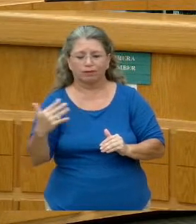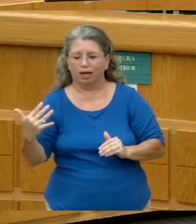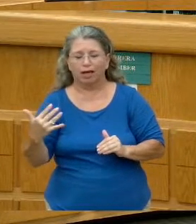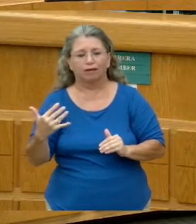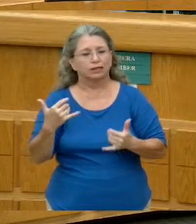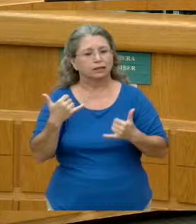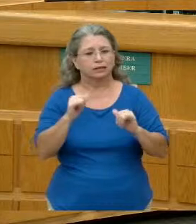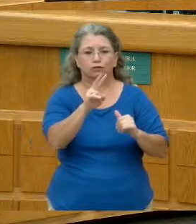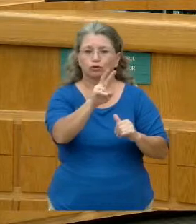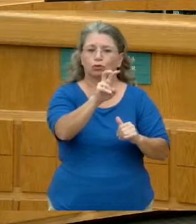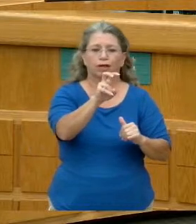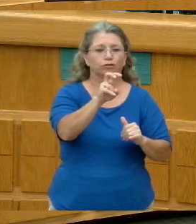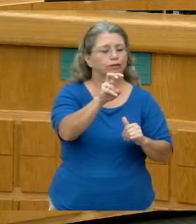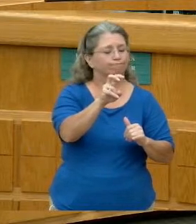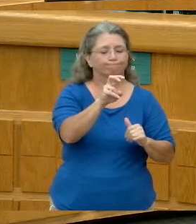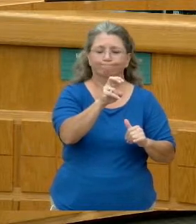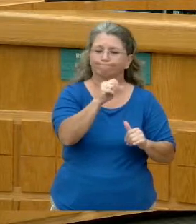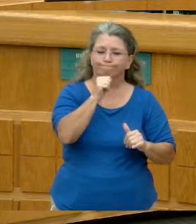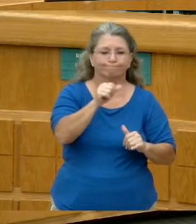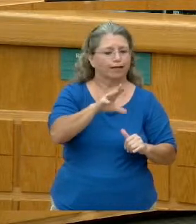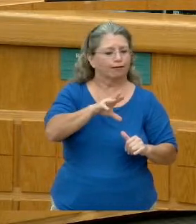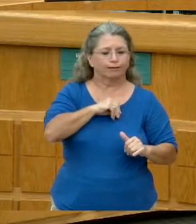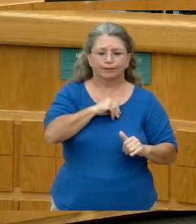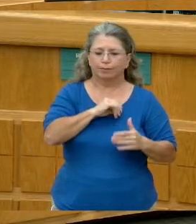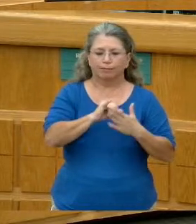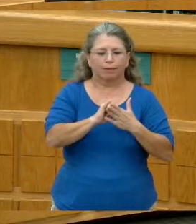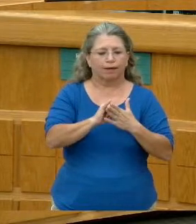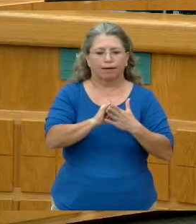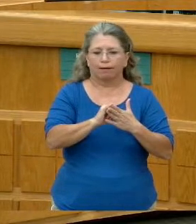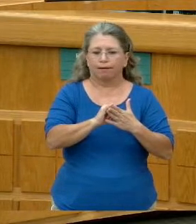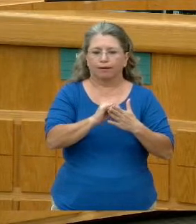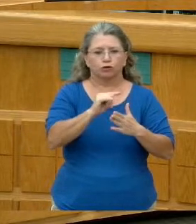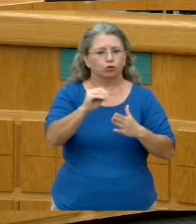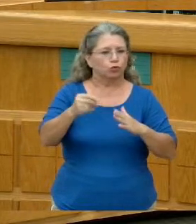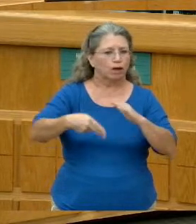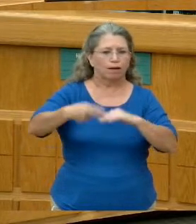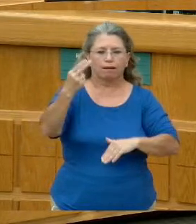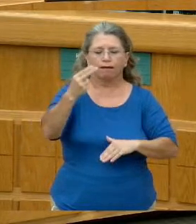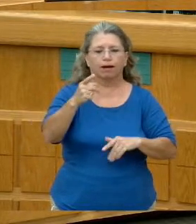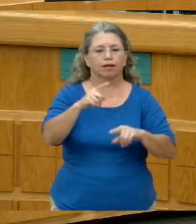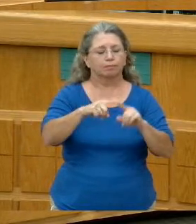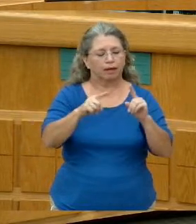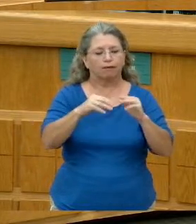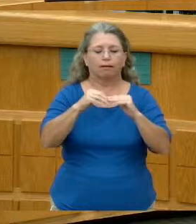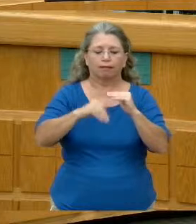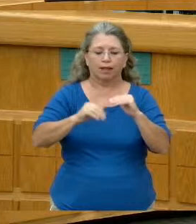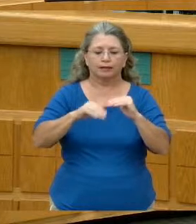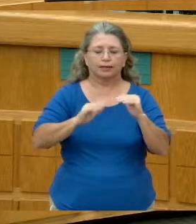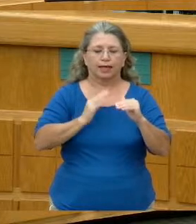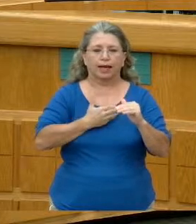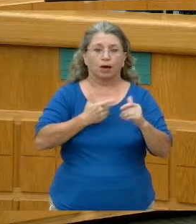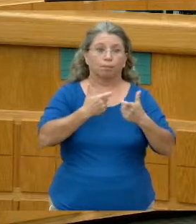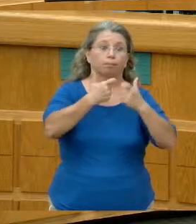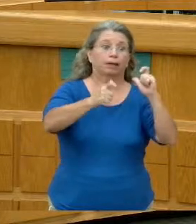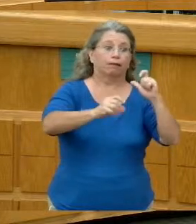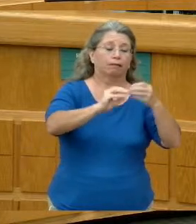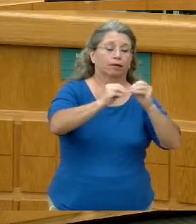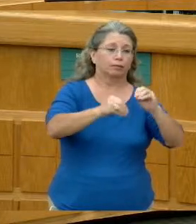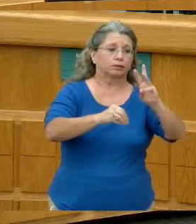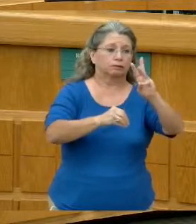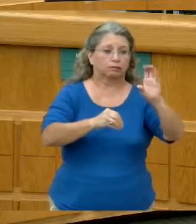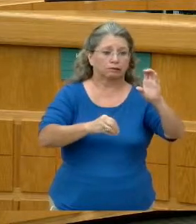still unacceptably too high, but on the other side, it's less than our spike numbers of 600 and